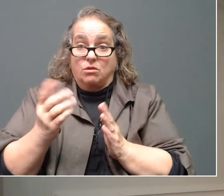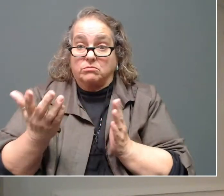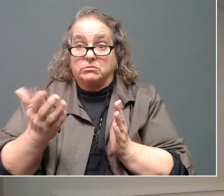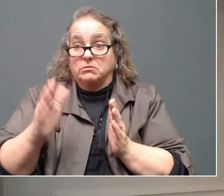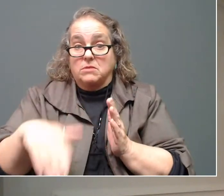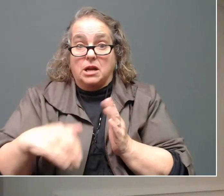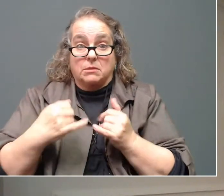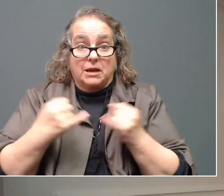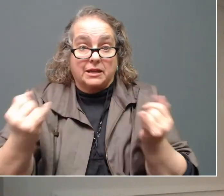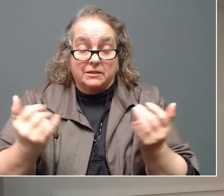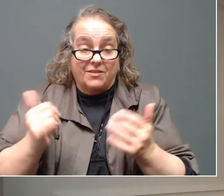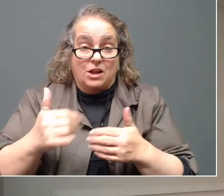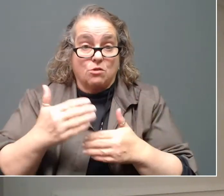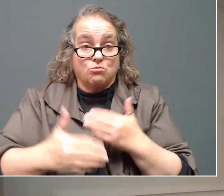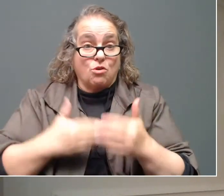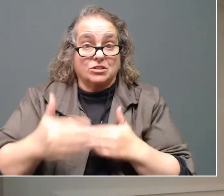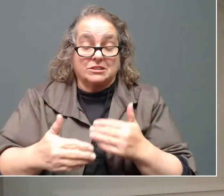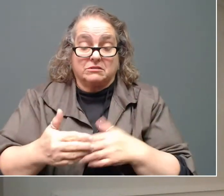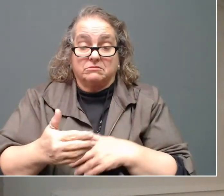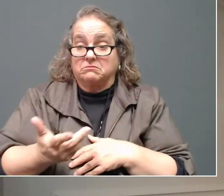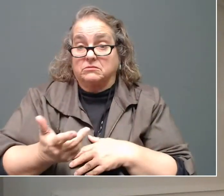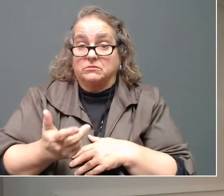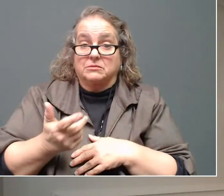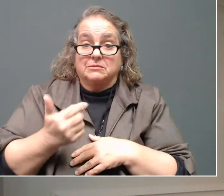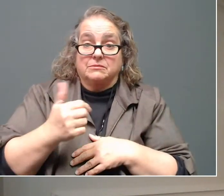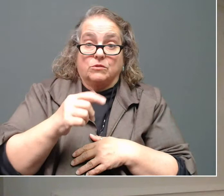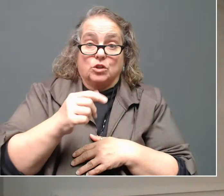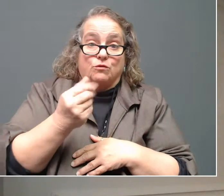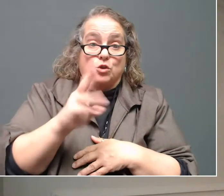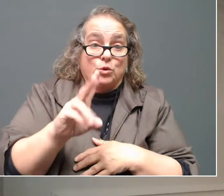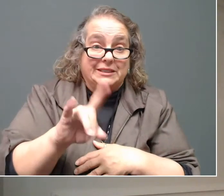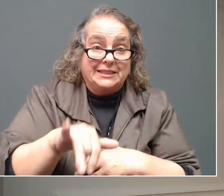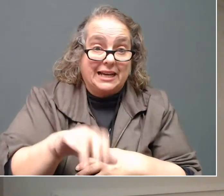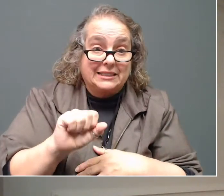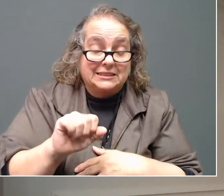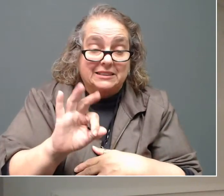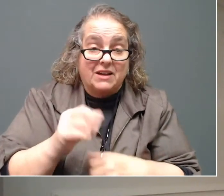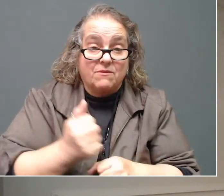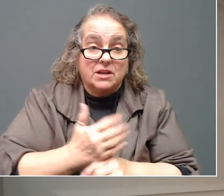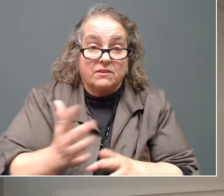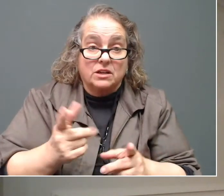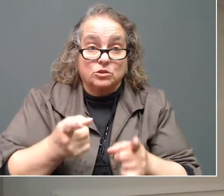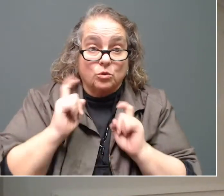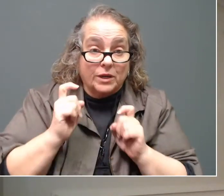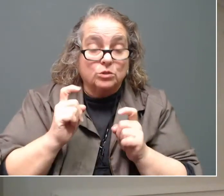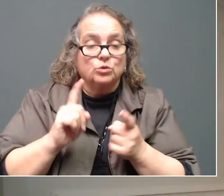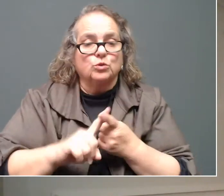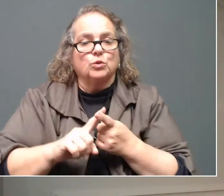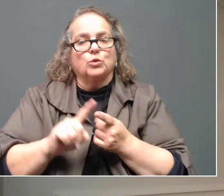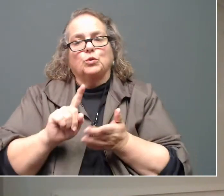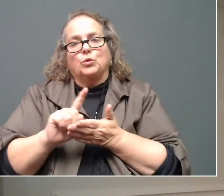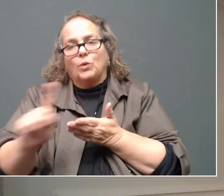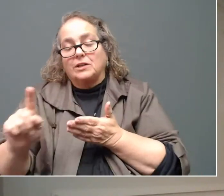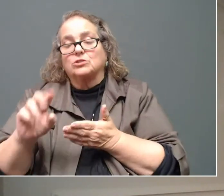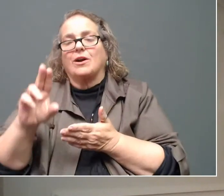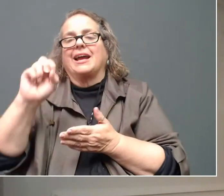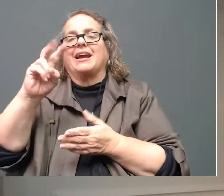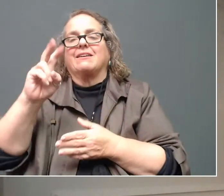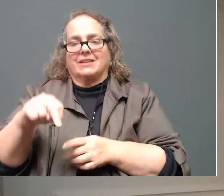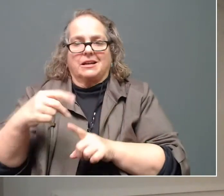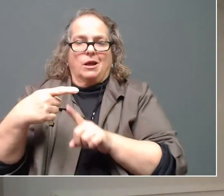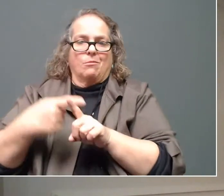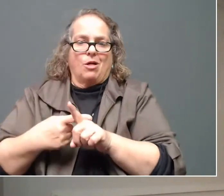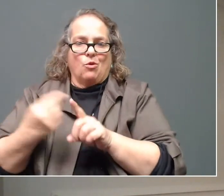take anywhere from a few days if everything comes through quickly and cleanly, all the way up to weeks or even a month or more in the